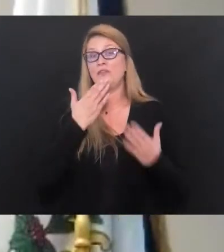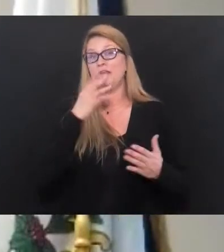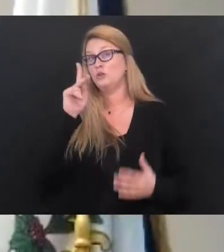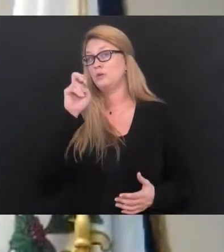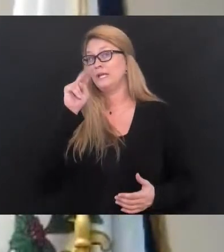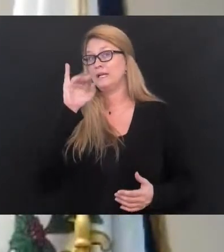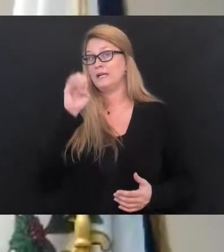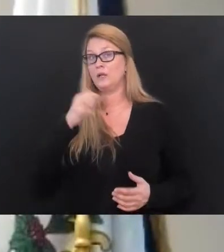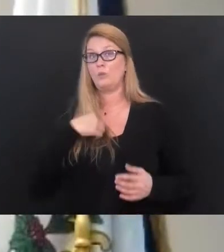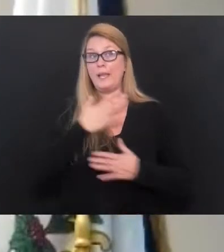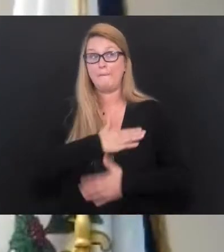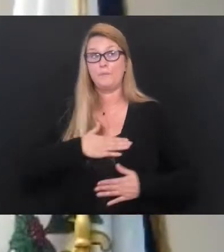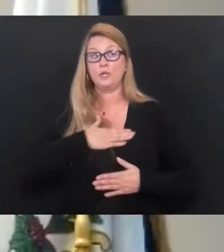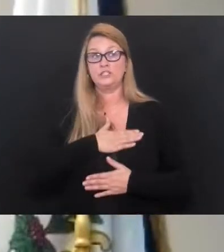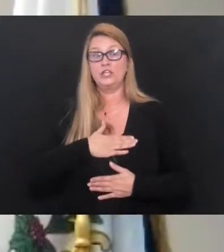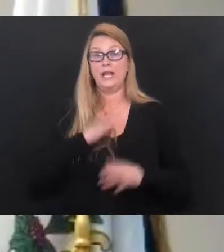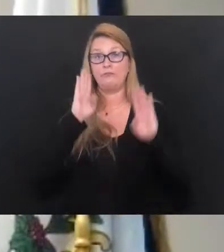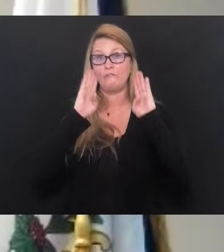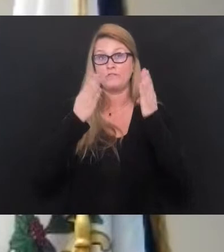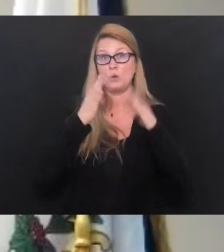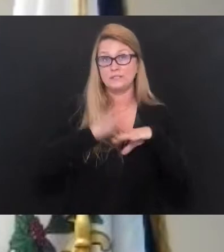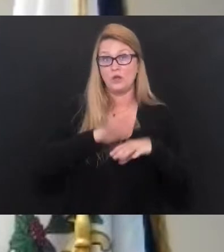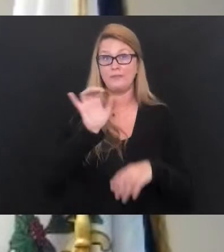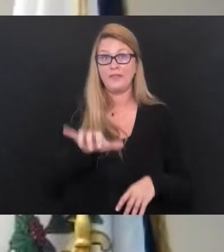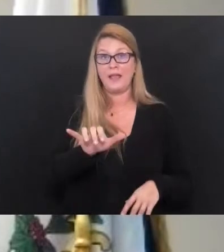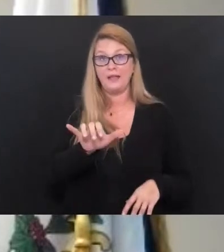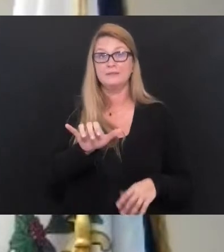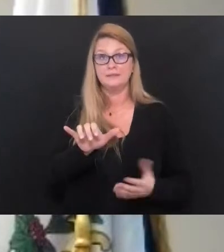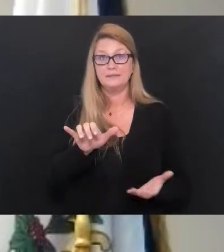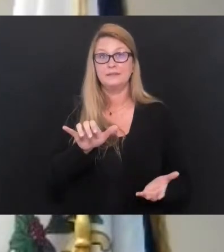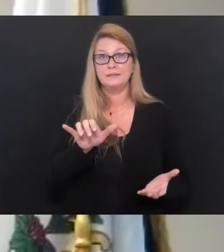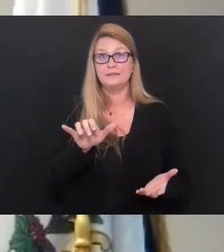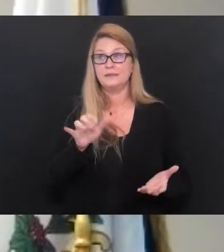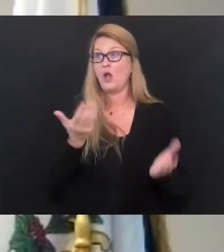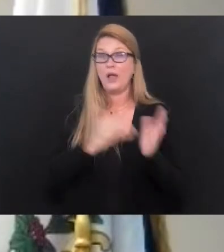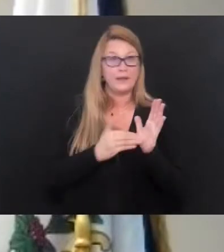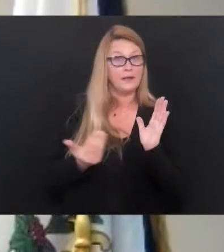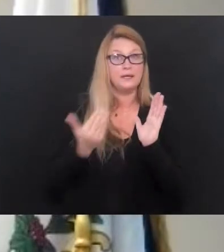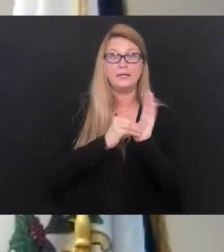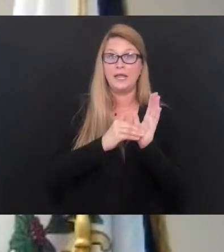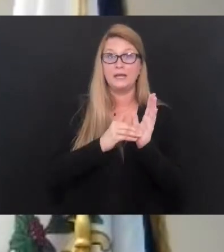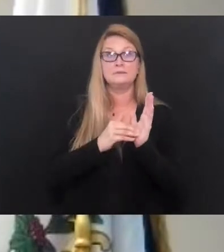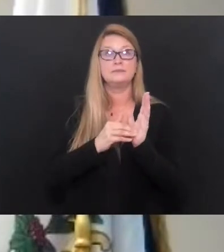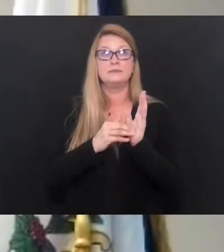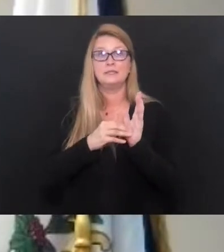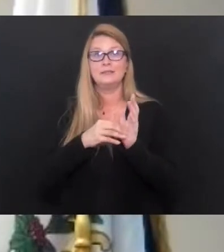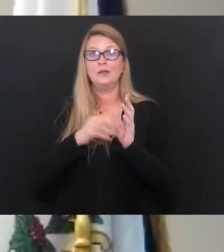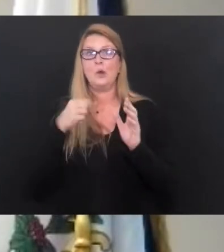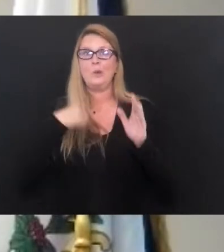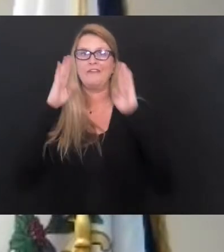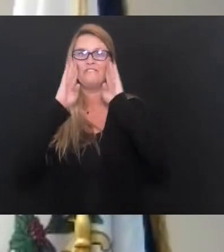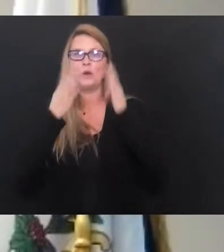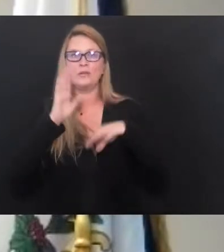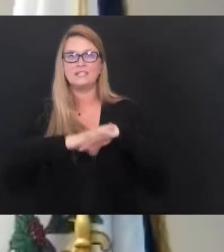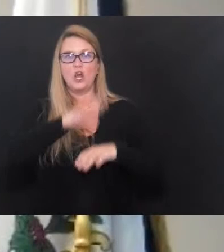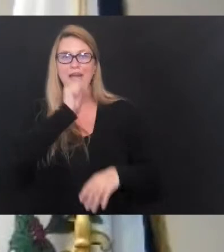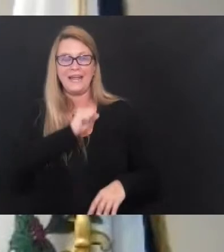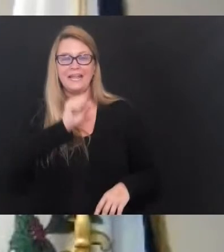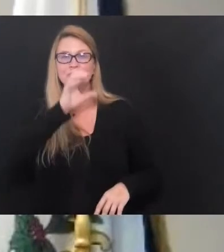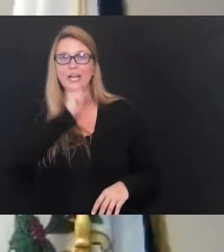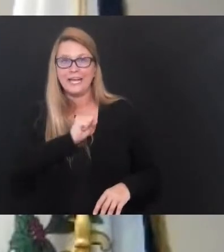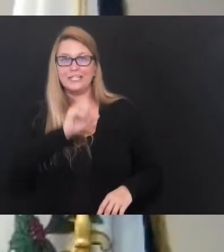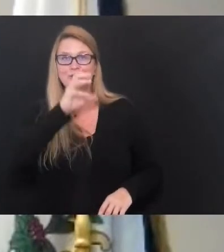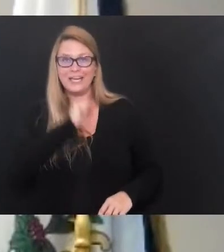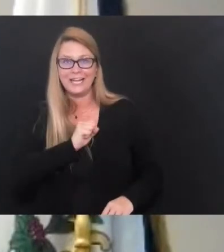population, as we've talked about over and over again, and the governor says over and over again, it's about age, age, age. I mentioned earlier we